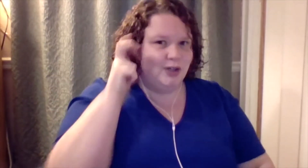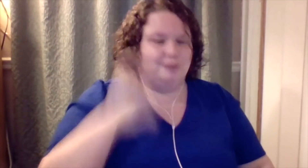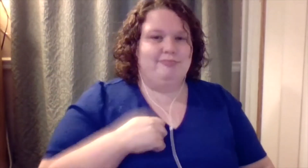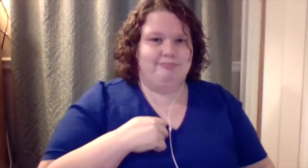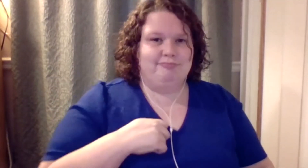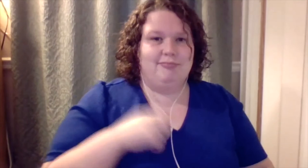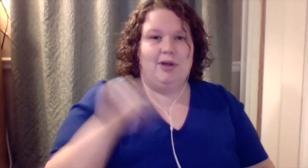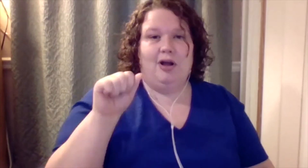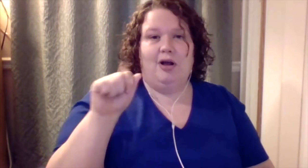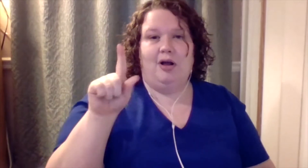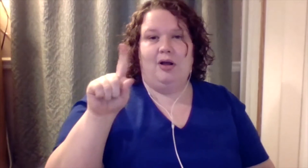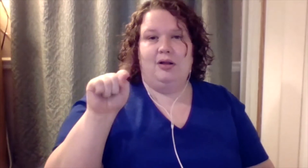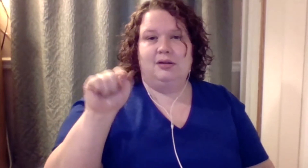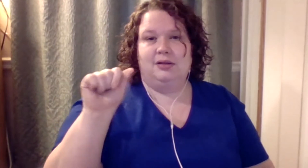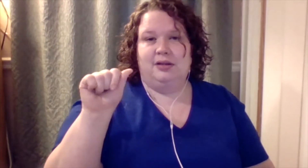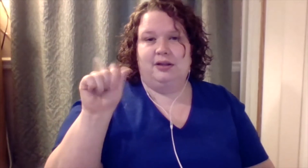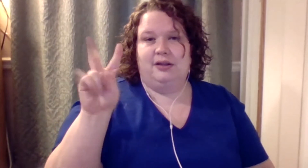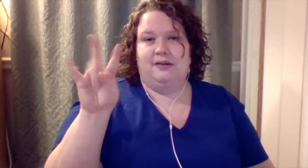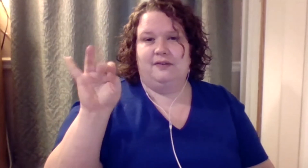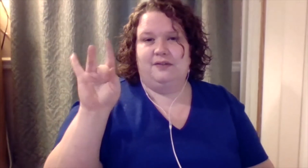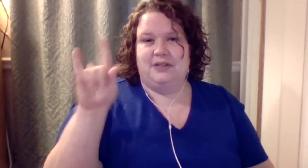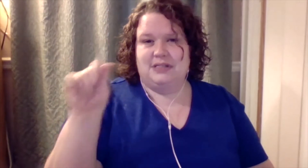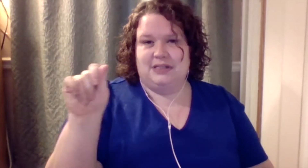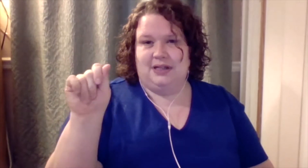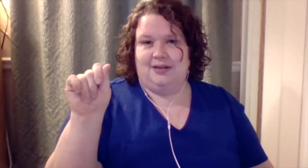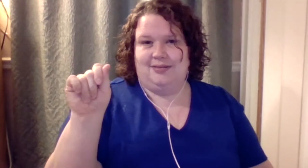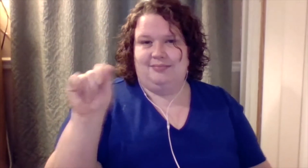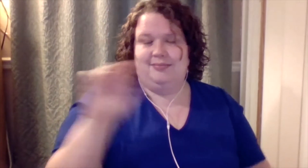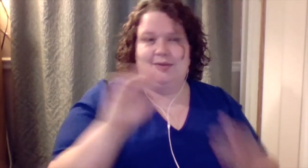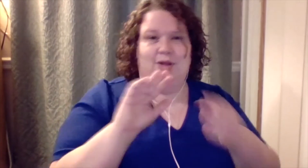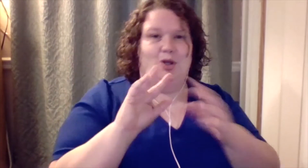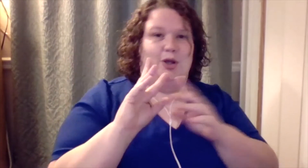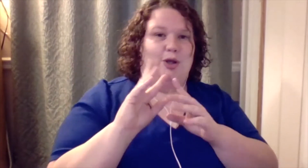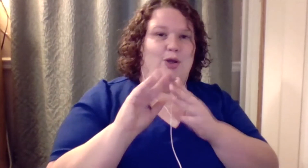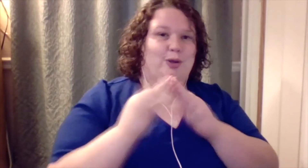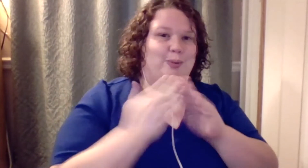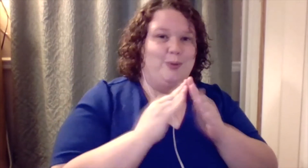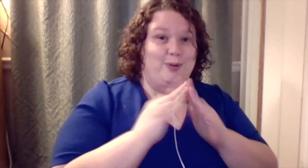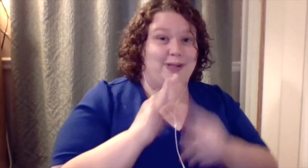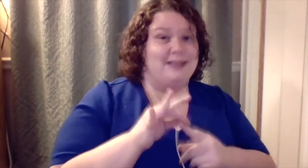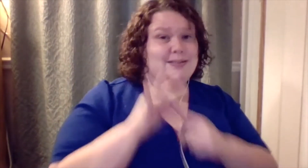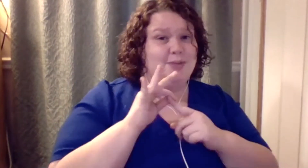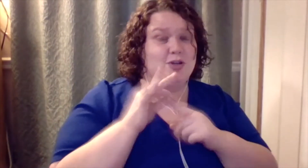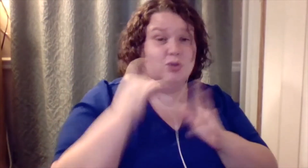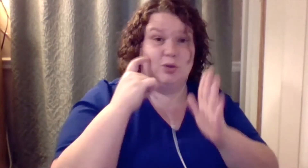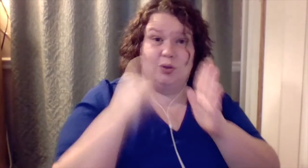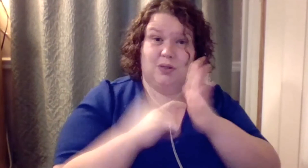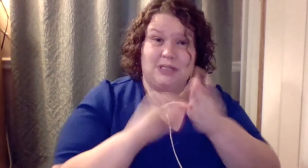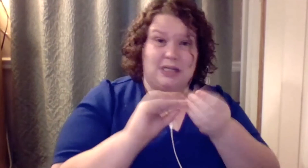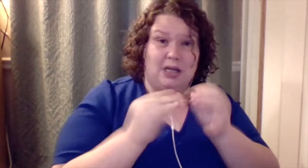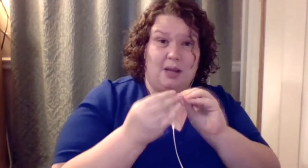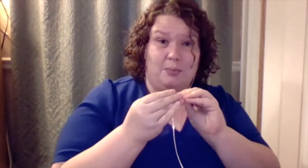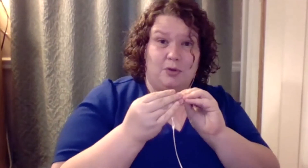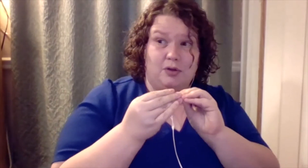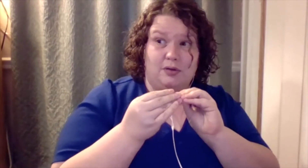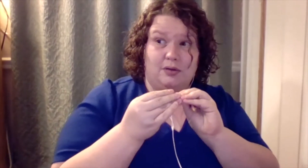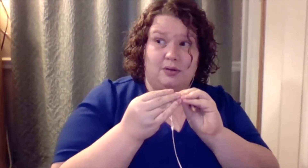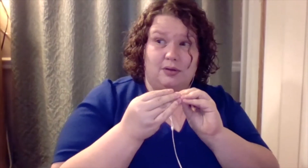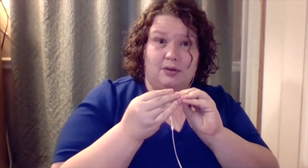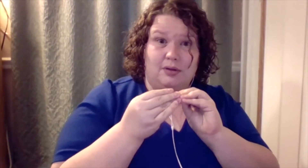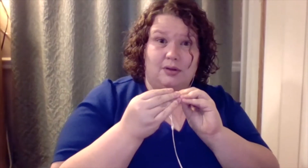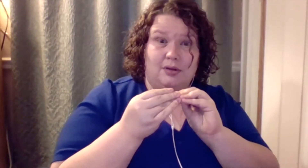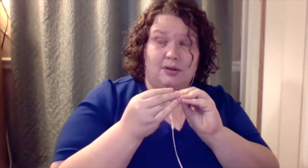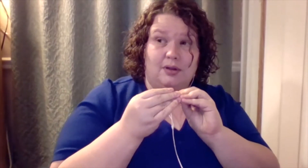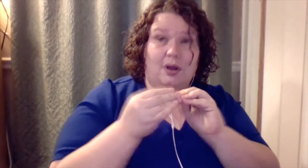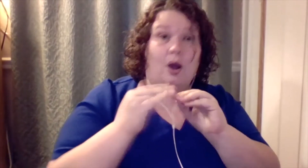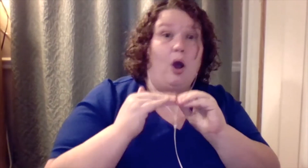special community. I don't know if y'all noticed on the demographic numbers, but we actually attract more than 10% of our school